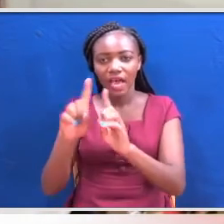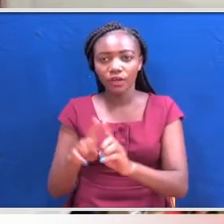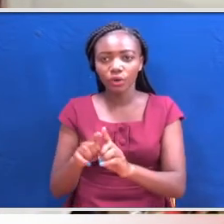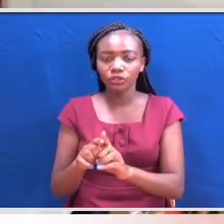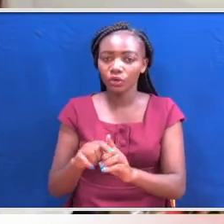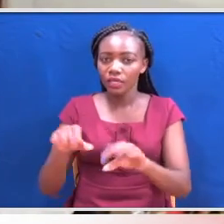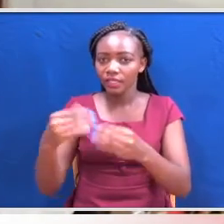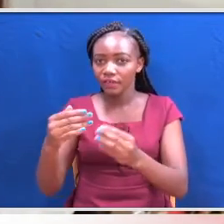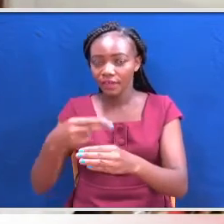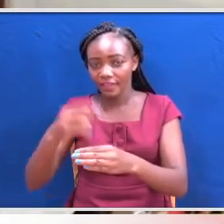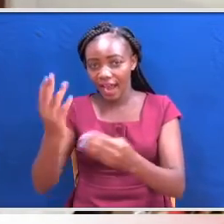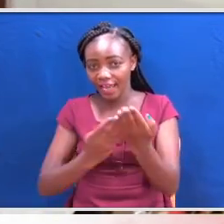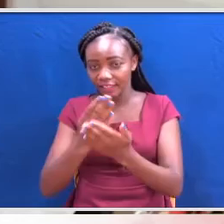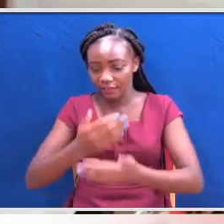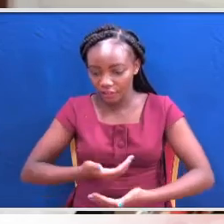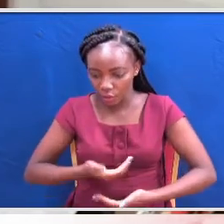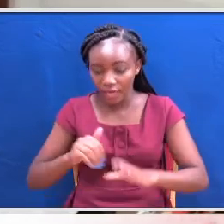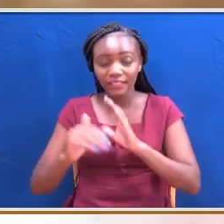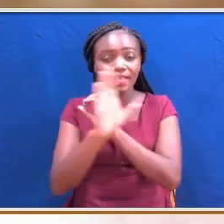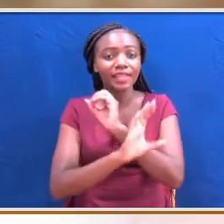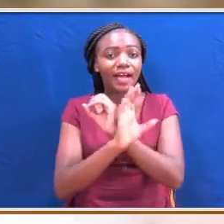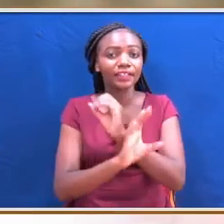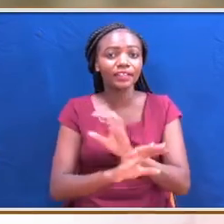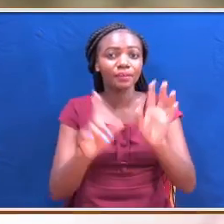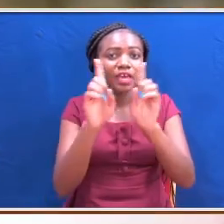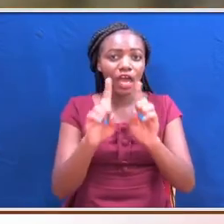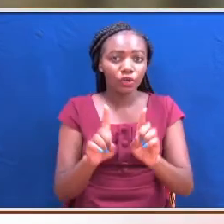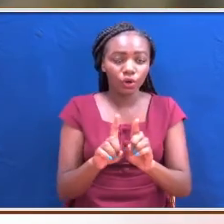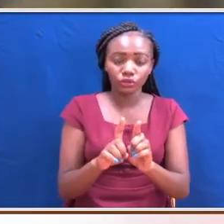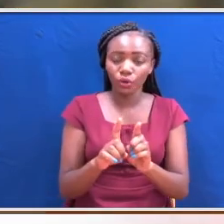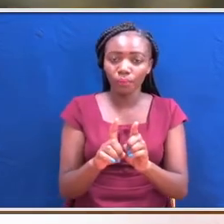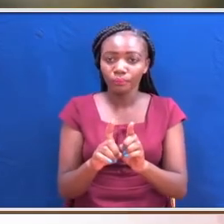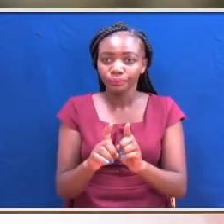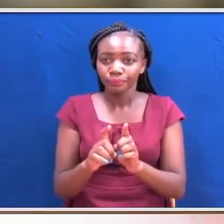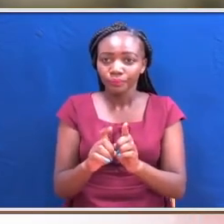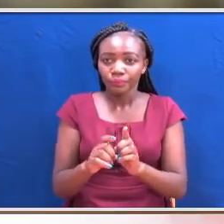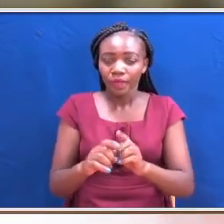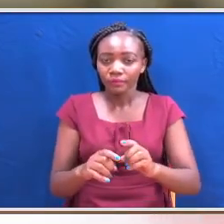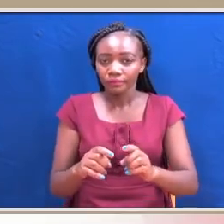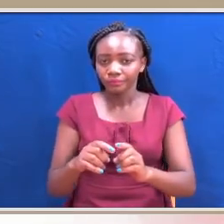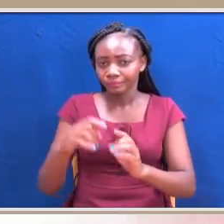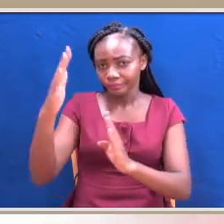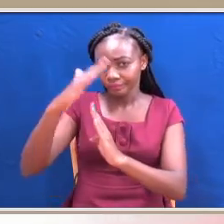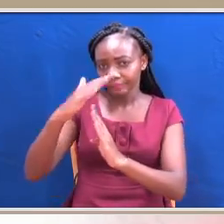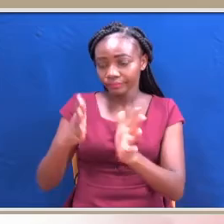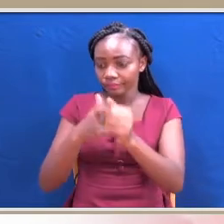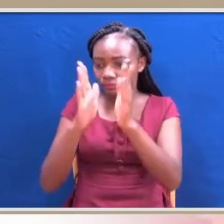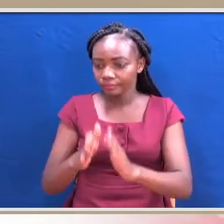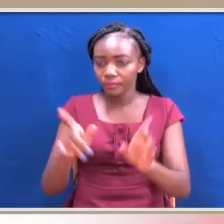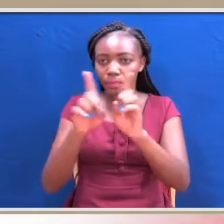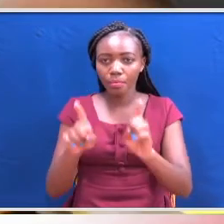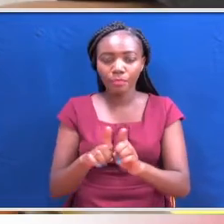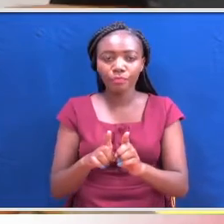highest service honors in the country, the Elder of the Burning Spear and the Chief of the Burning Spear. But his imprimatur